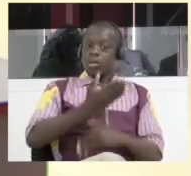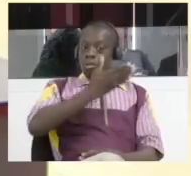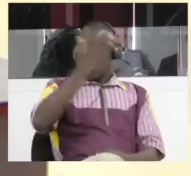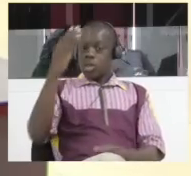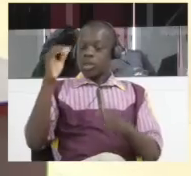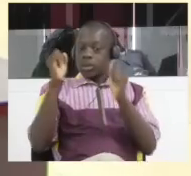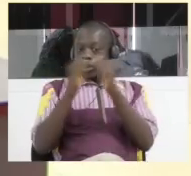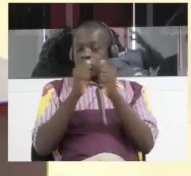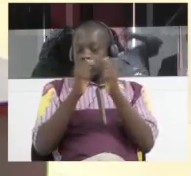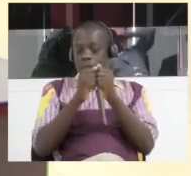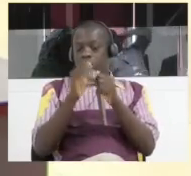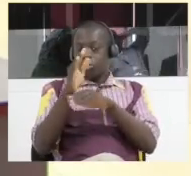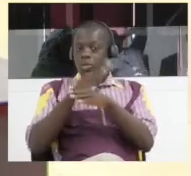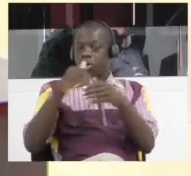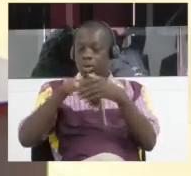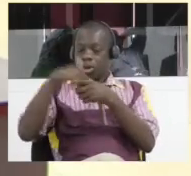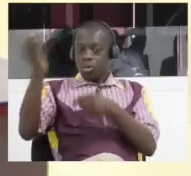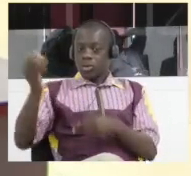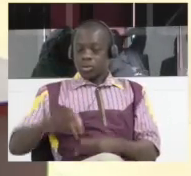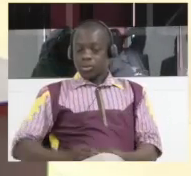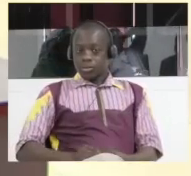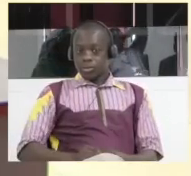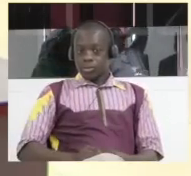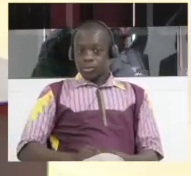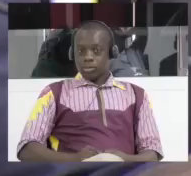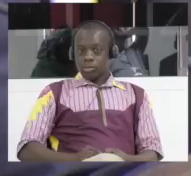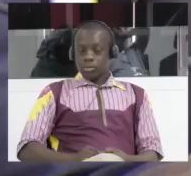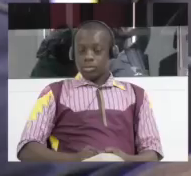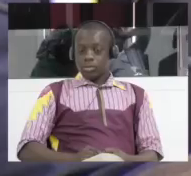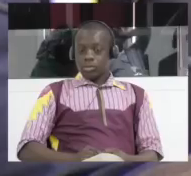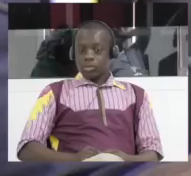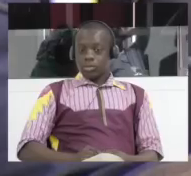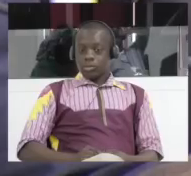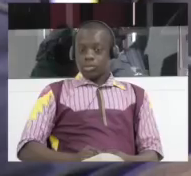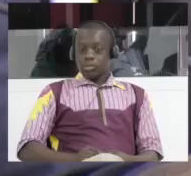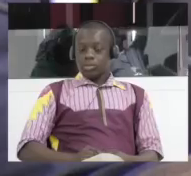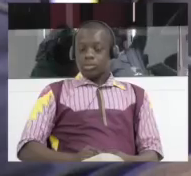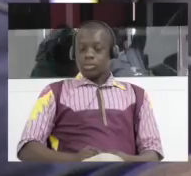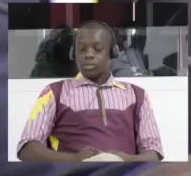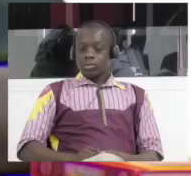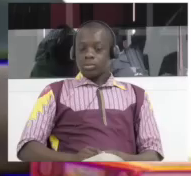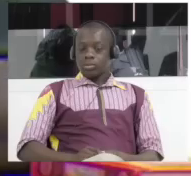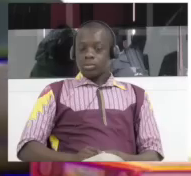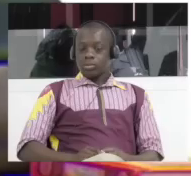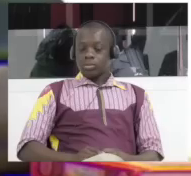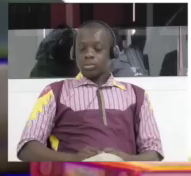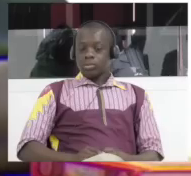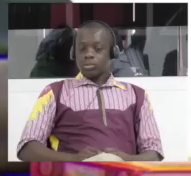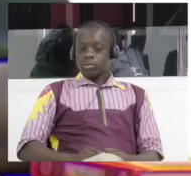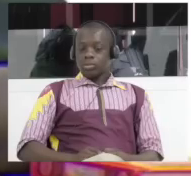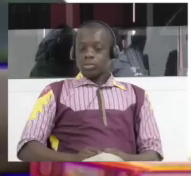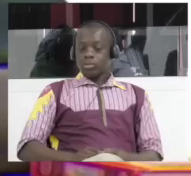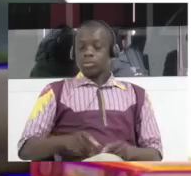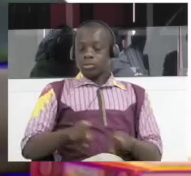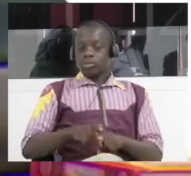morning of Saturday before we went out. And then, you know, there were pleasant exchanges, and then I think even